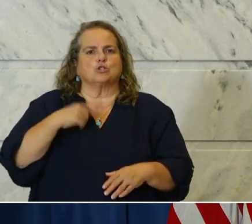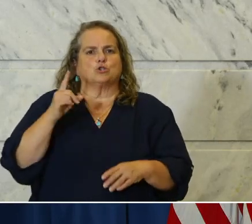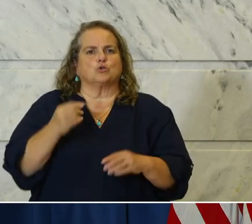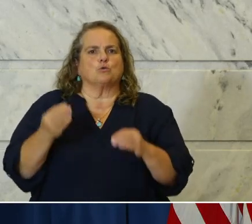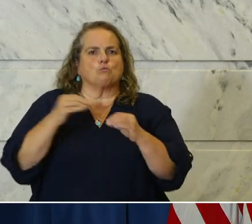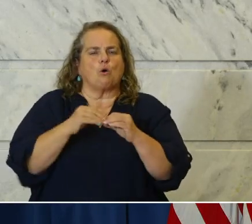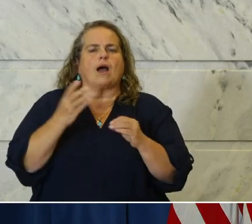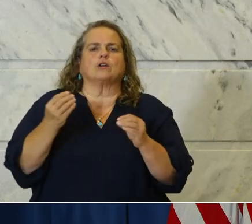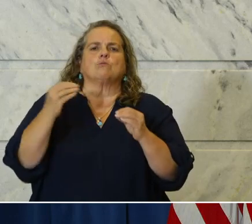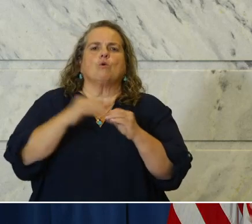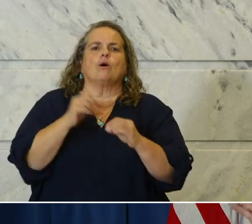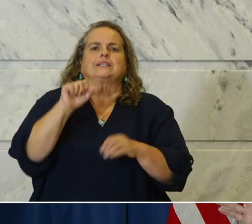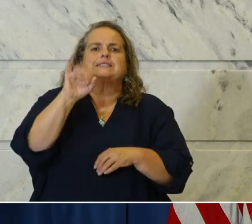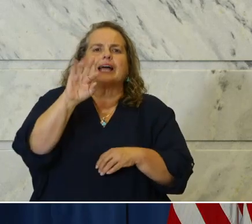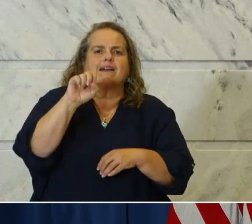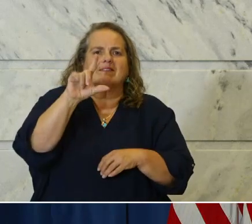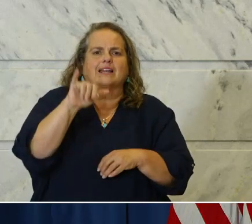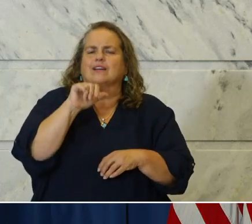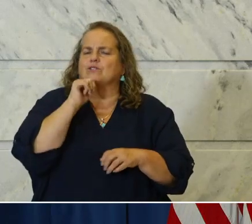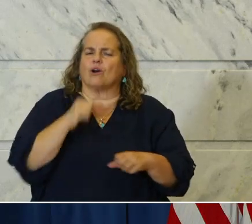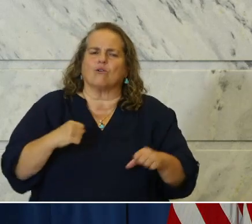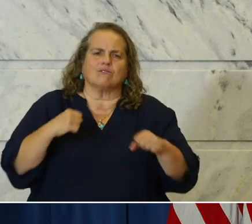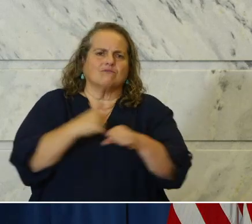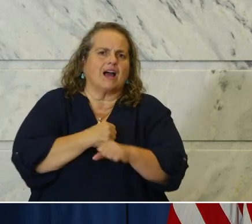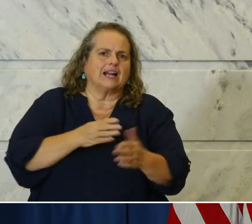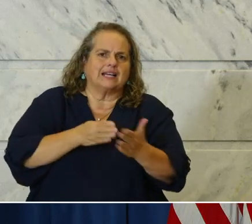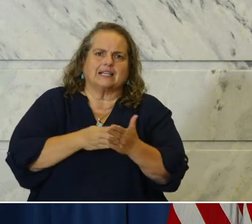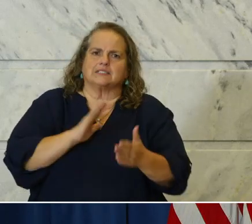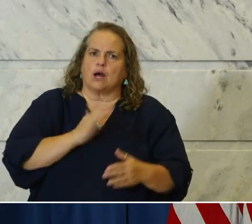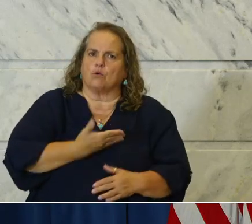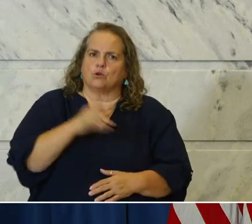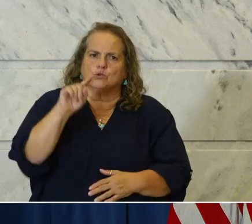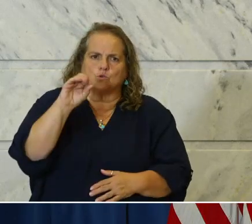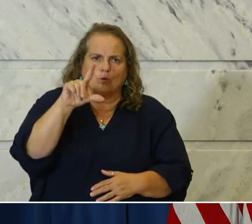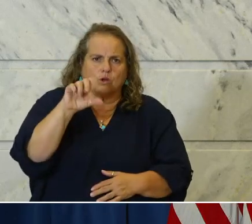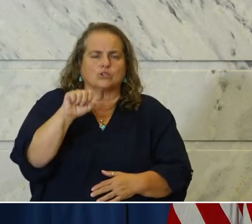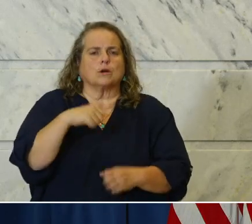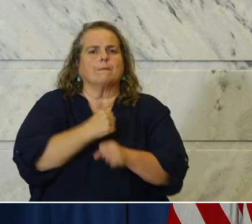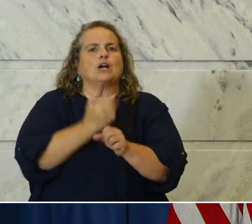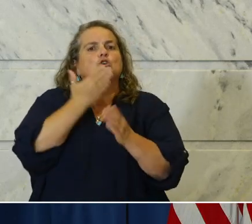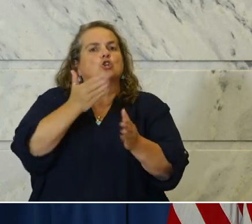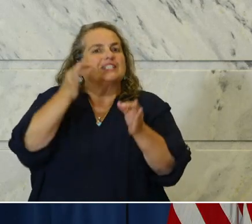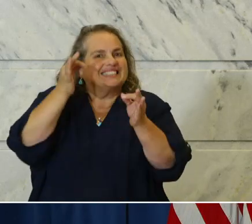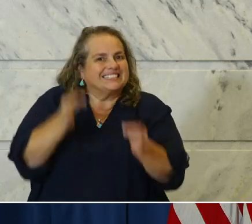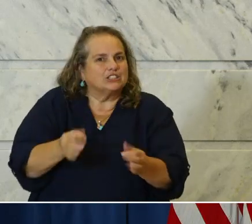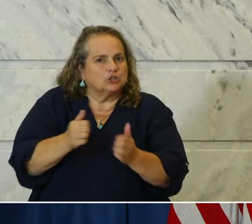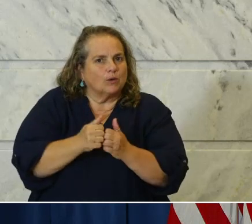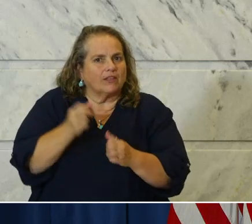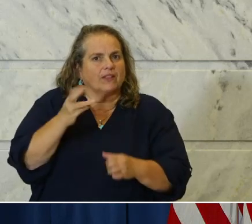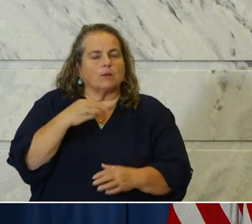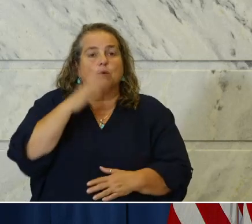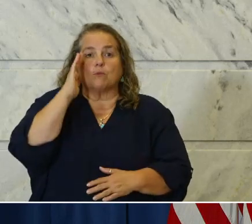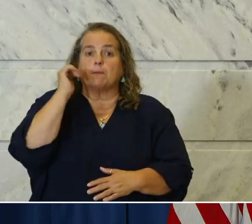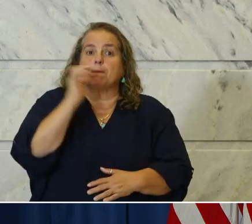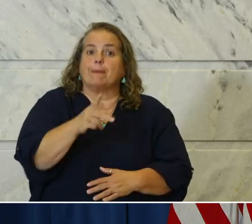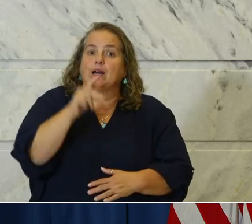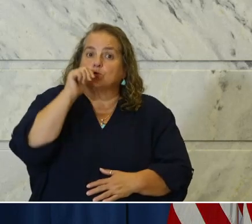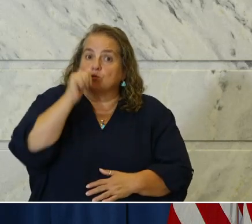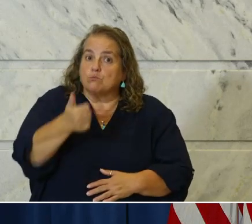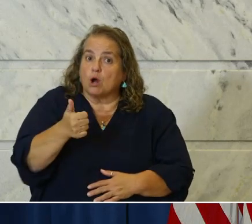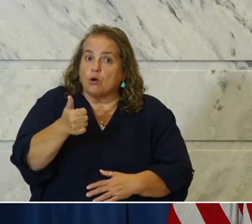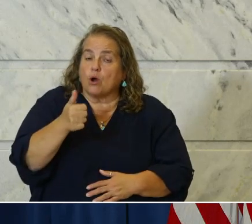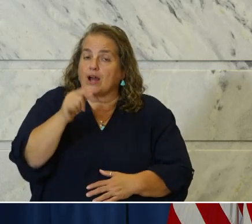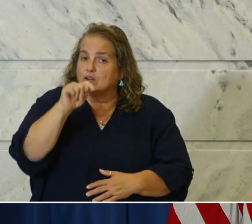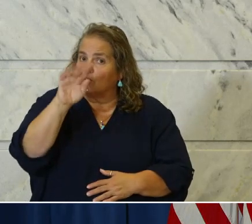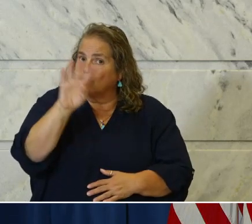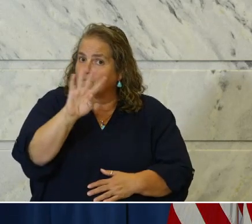safely. But let's not fight against the tools we put out. Let's use them to make good decisions. All right, we will be back tomorrow